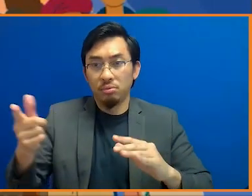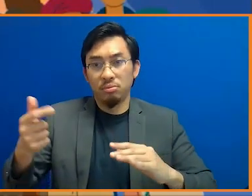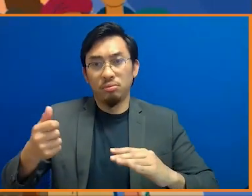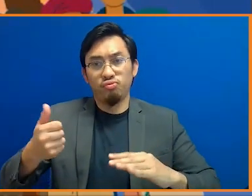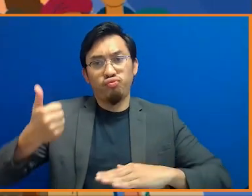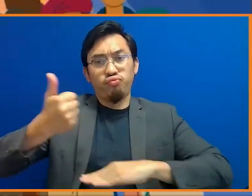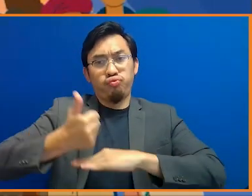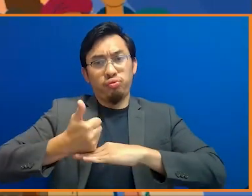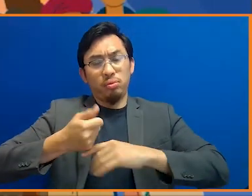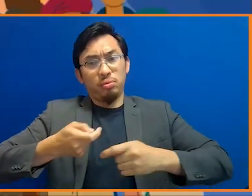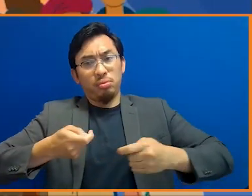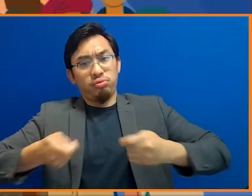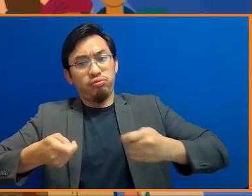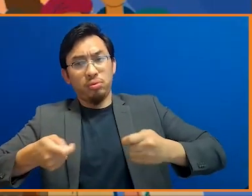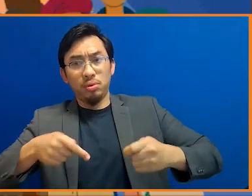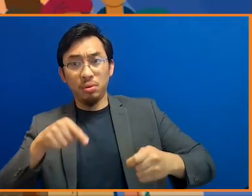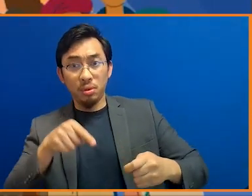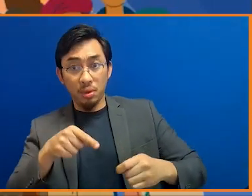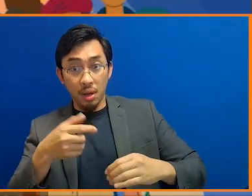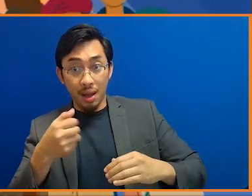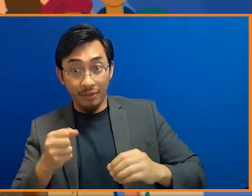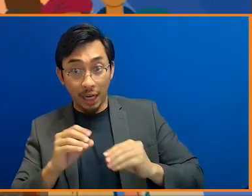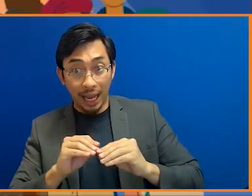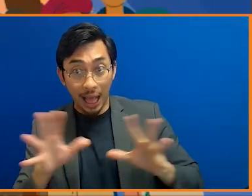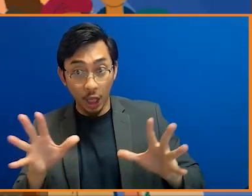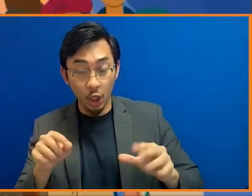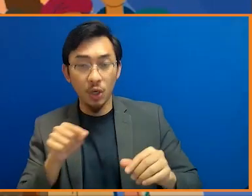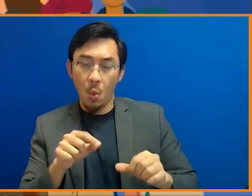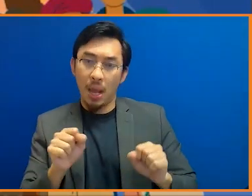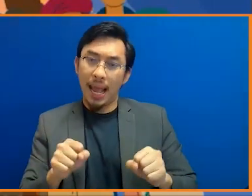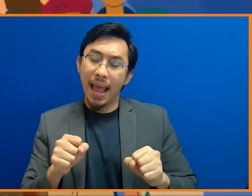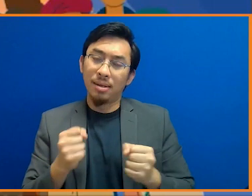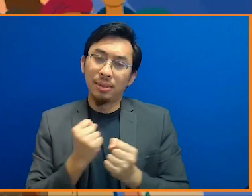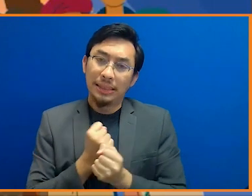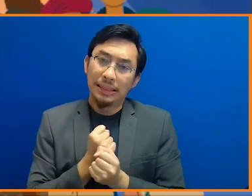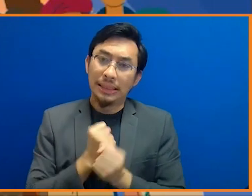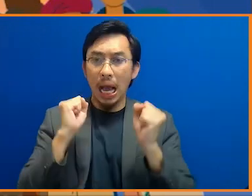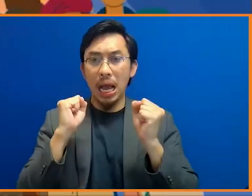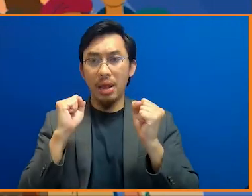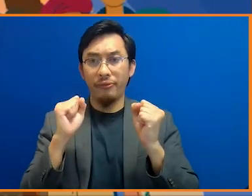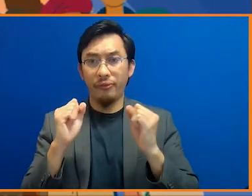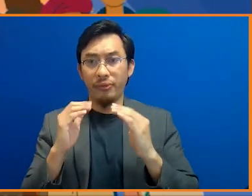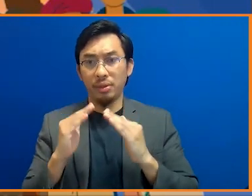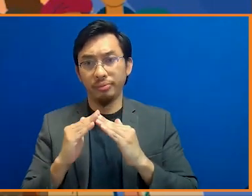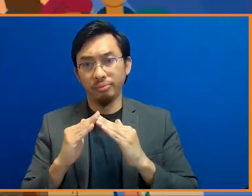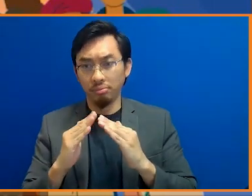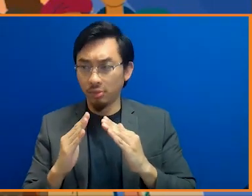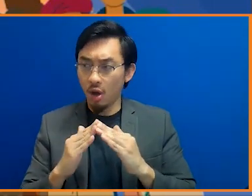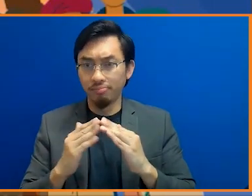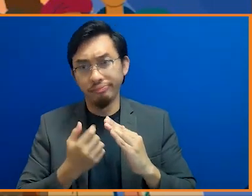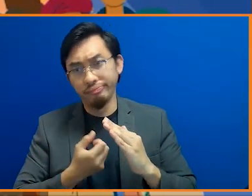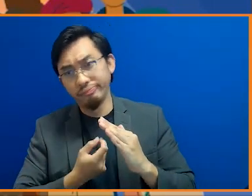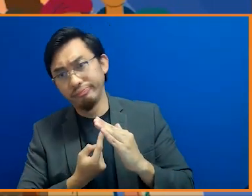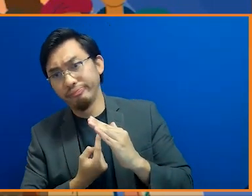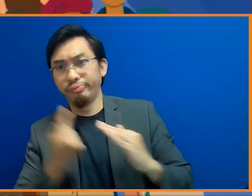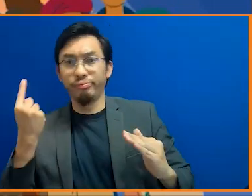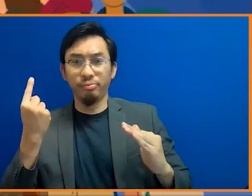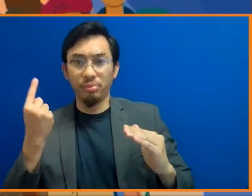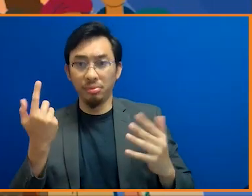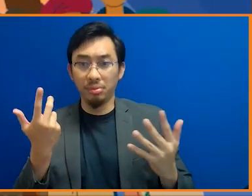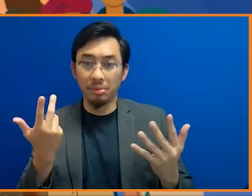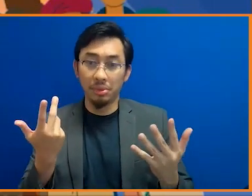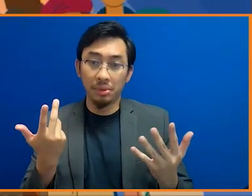clear leader in the house, they have a key survival in that